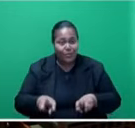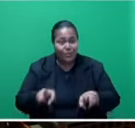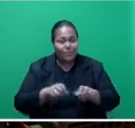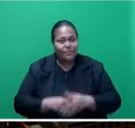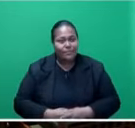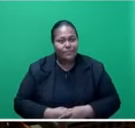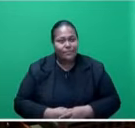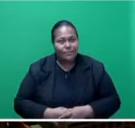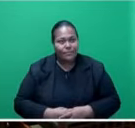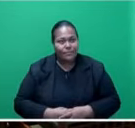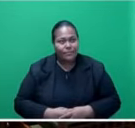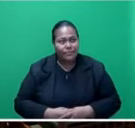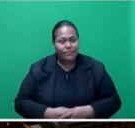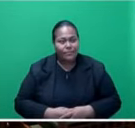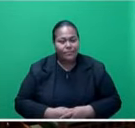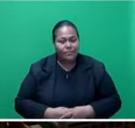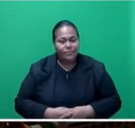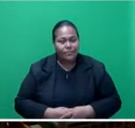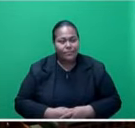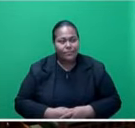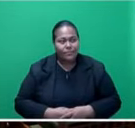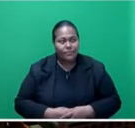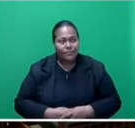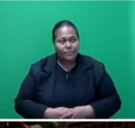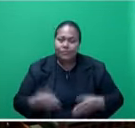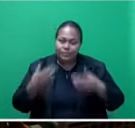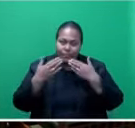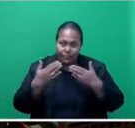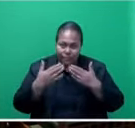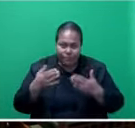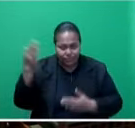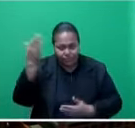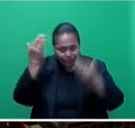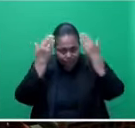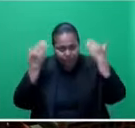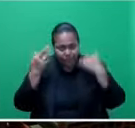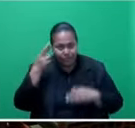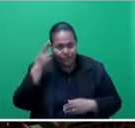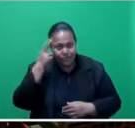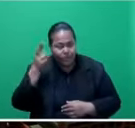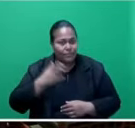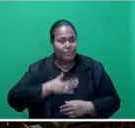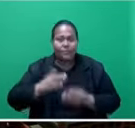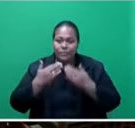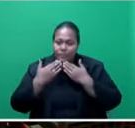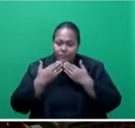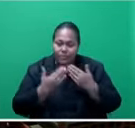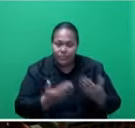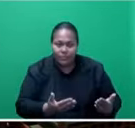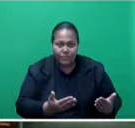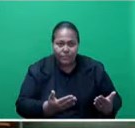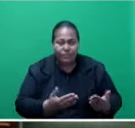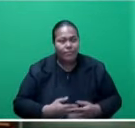Kaib. You have the floor. Thank you, Honourable Speaker, sir. Mr. Speaker, sir, I'd like to thank the Honourable